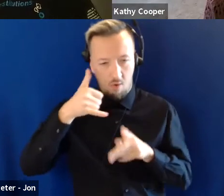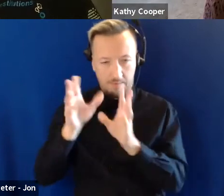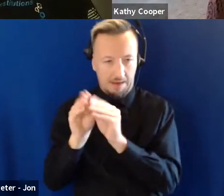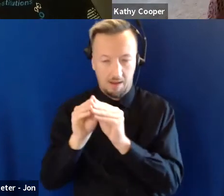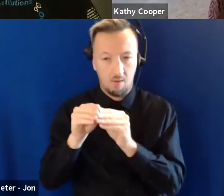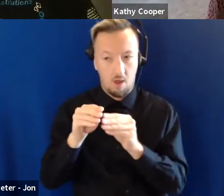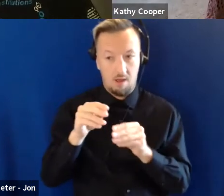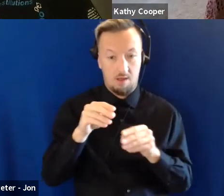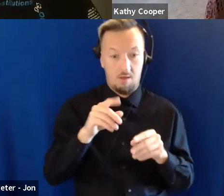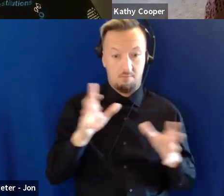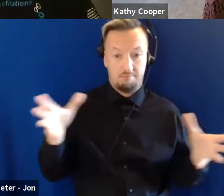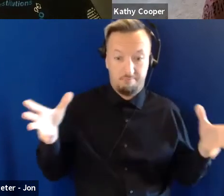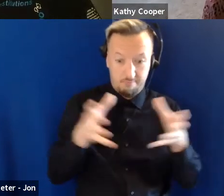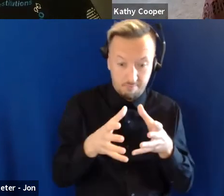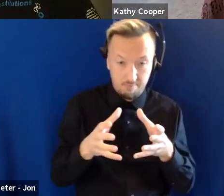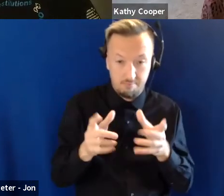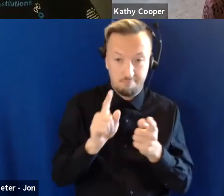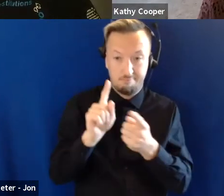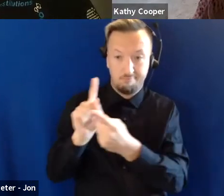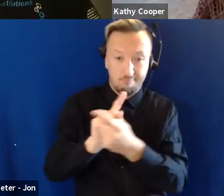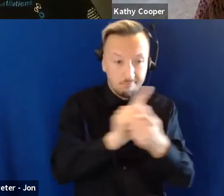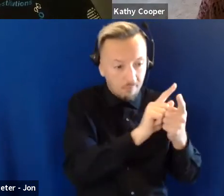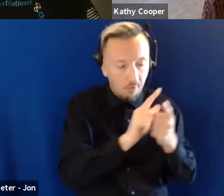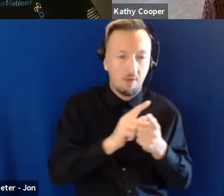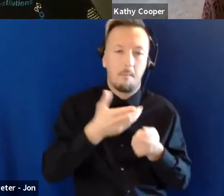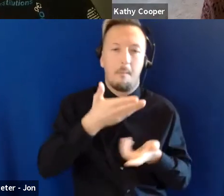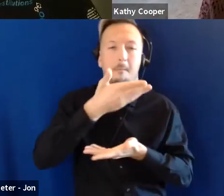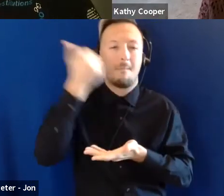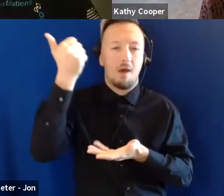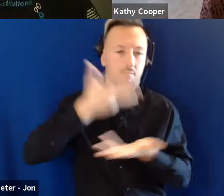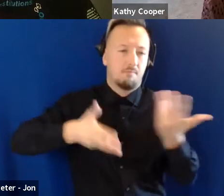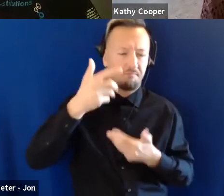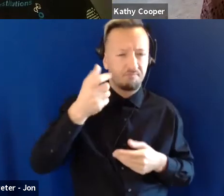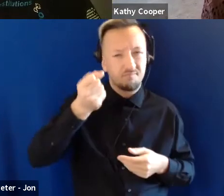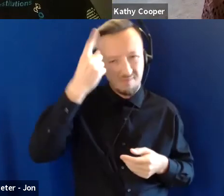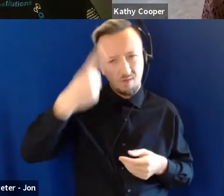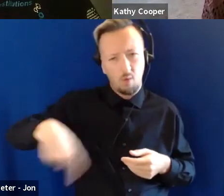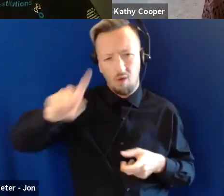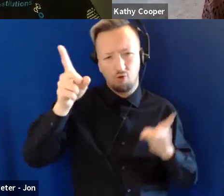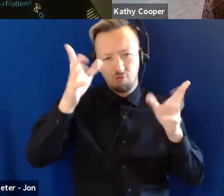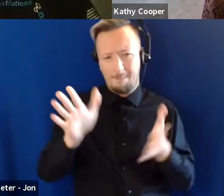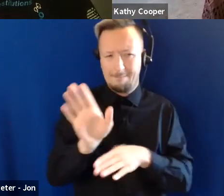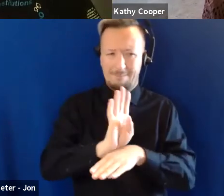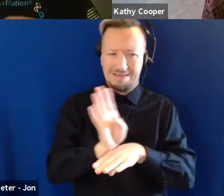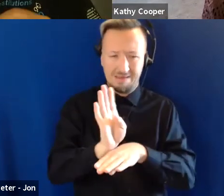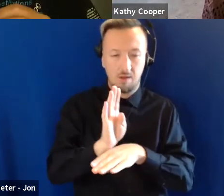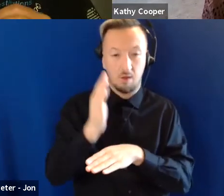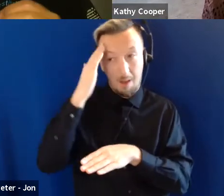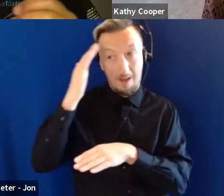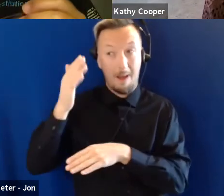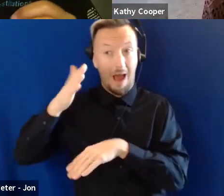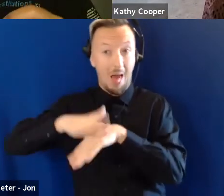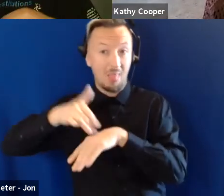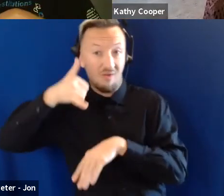person, because the directors are busy, and I understand that. I'm busy, I get it, and if we're on the phone, we try and